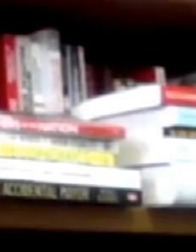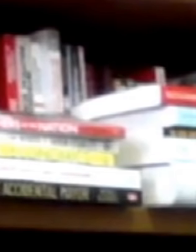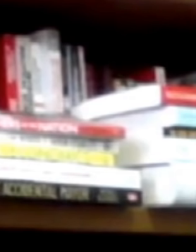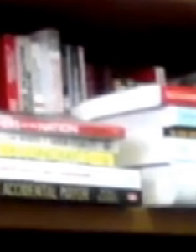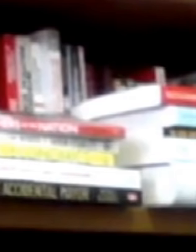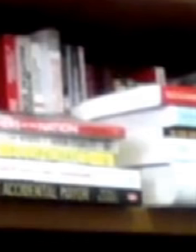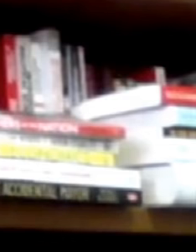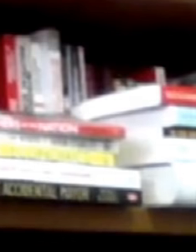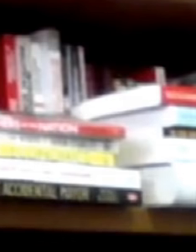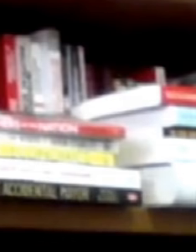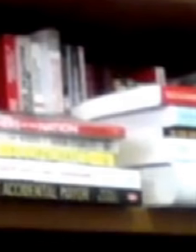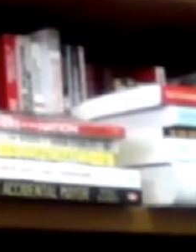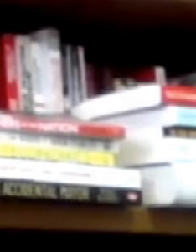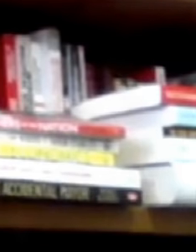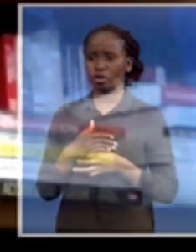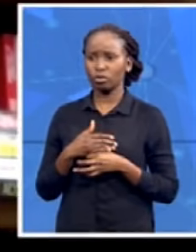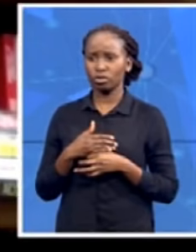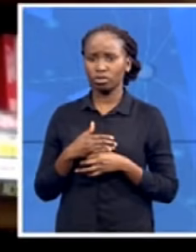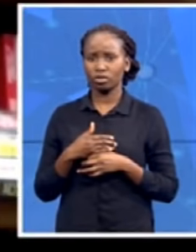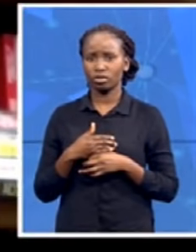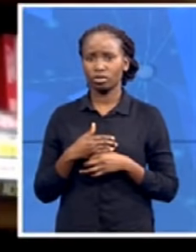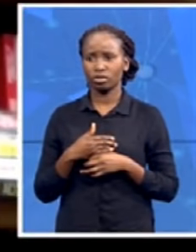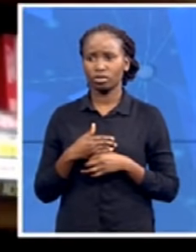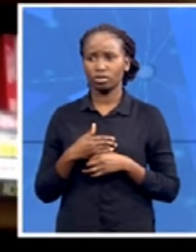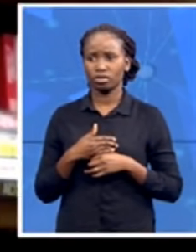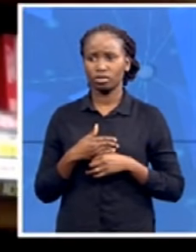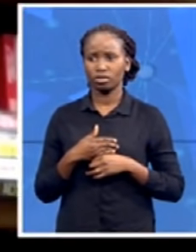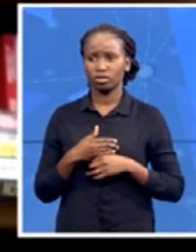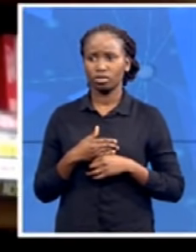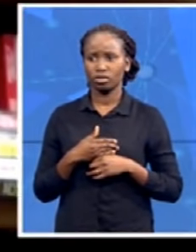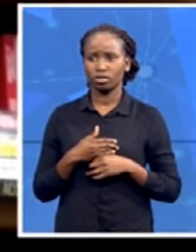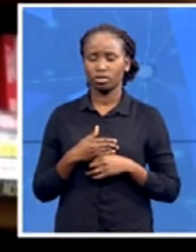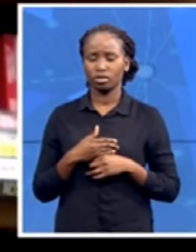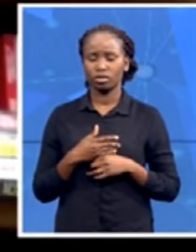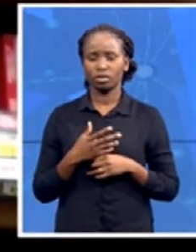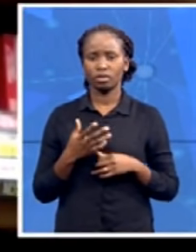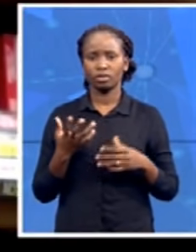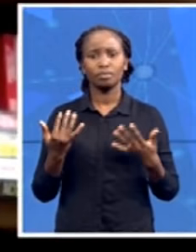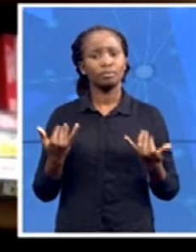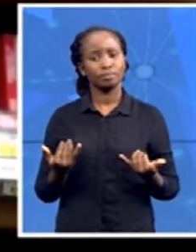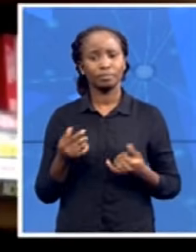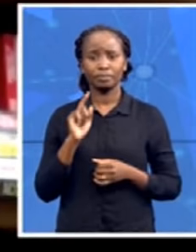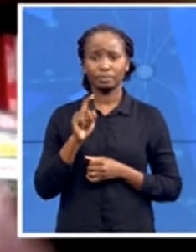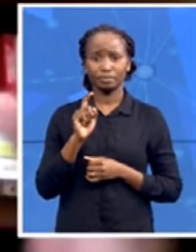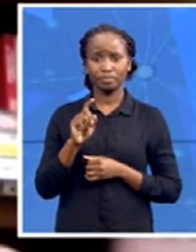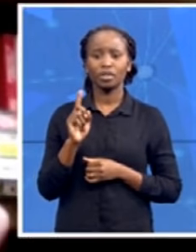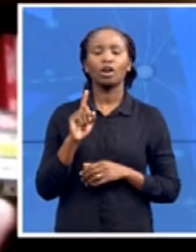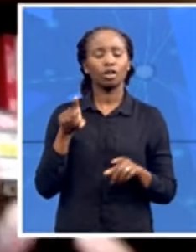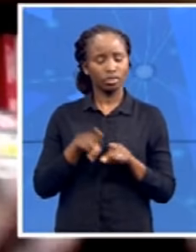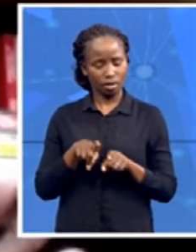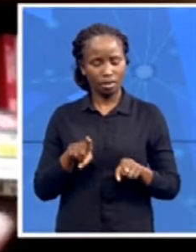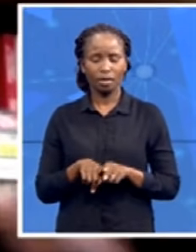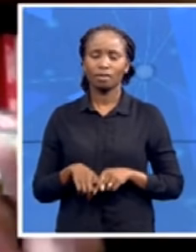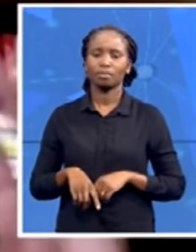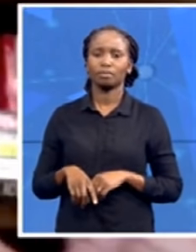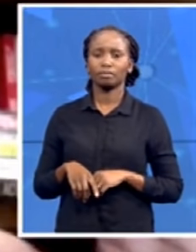public-private partnerships, and so that is also the neoliberal package that the DA